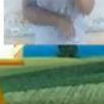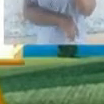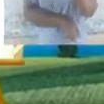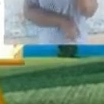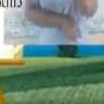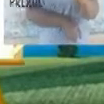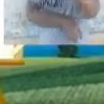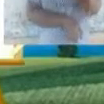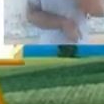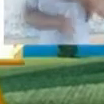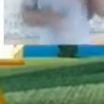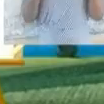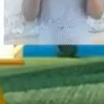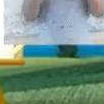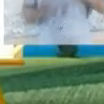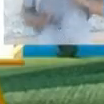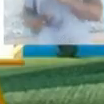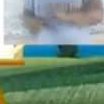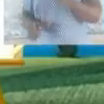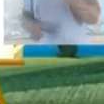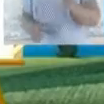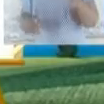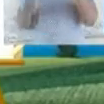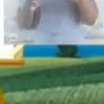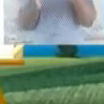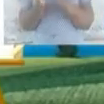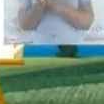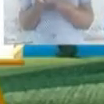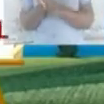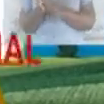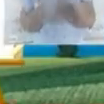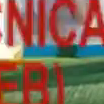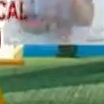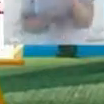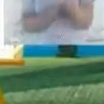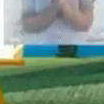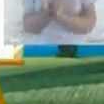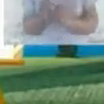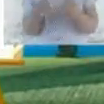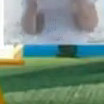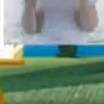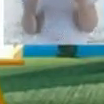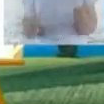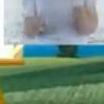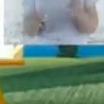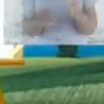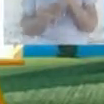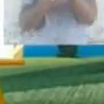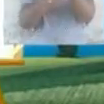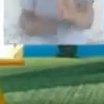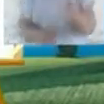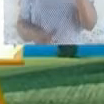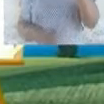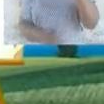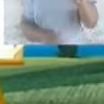(Asuss), is organizing a television program for students in senior secondary schools, particularly those writing the West African Senior